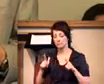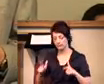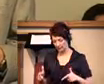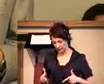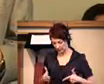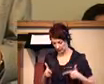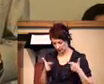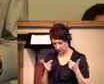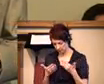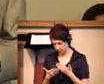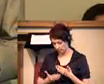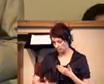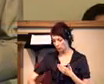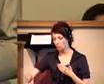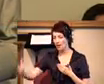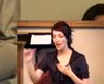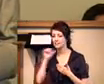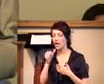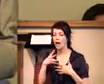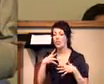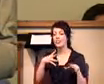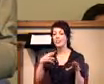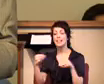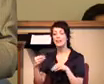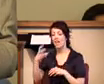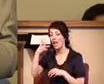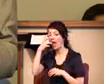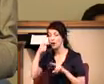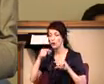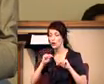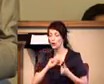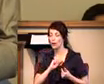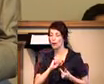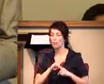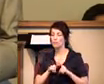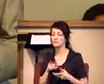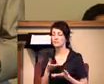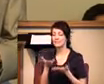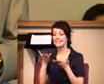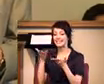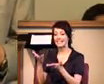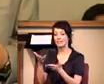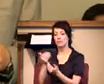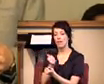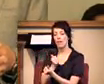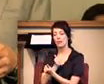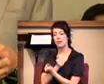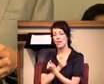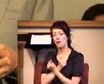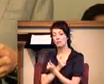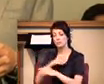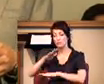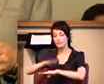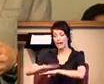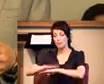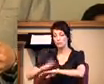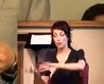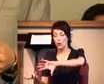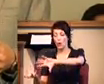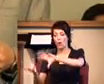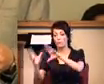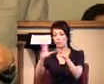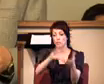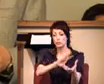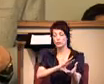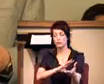past it, and not leave anger and hurt, but leave the mark of love. that when we overturn our tables, it's for the